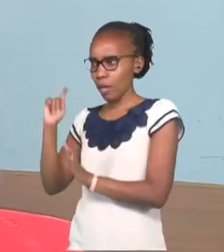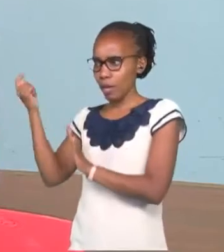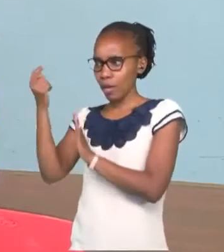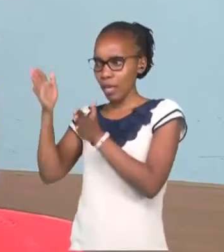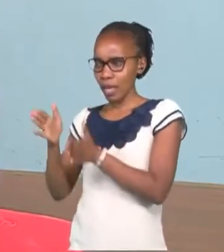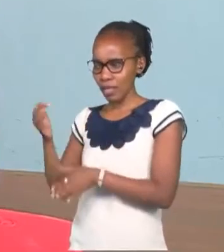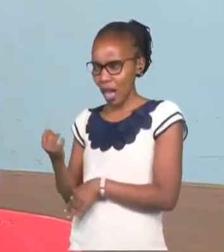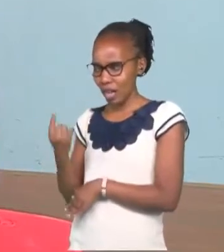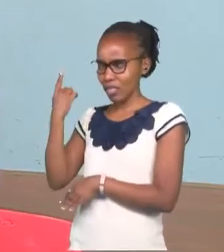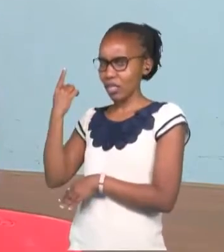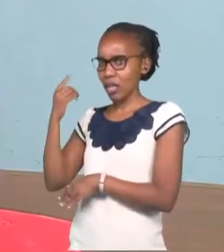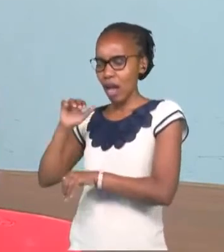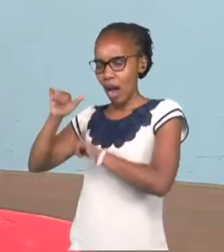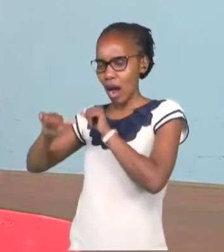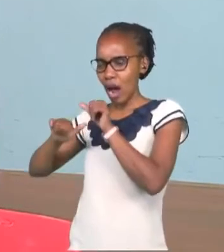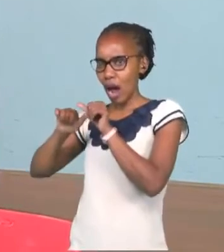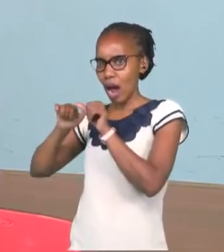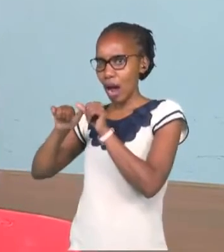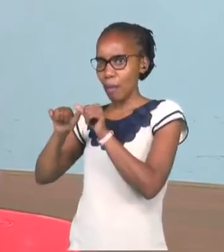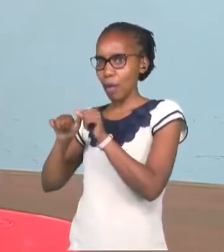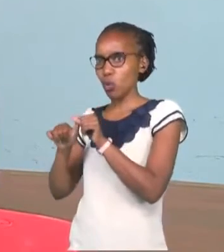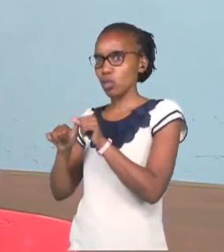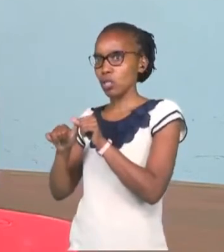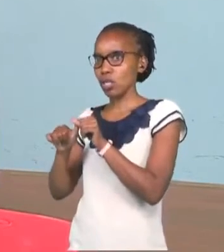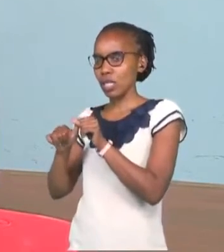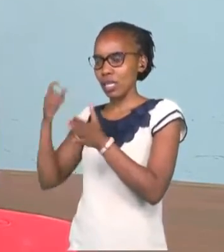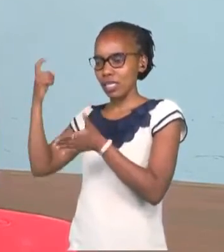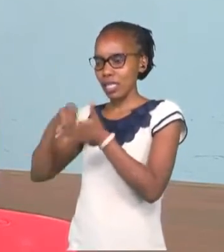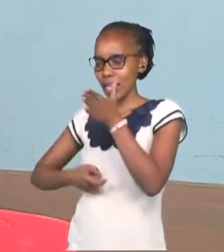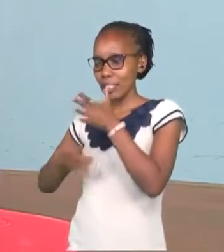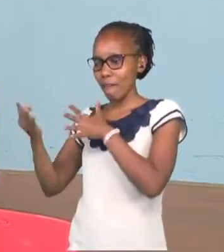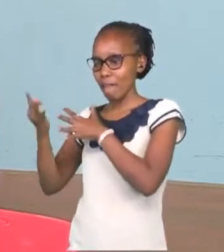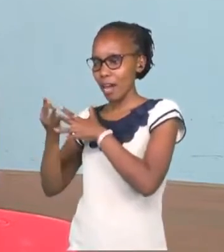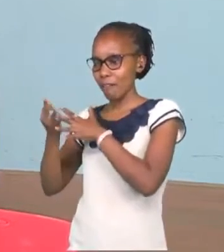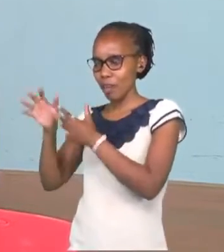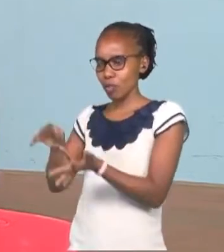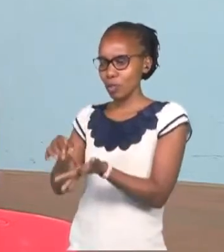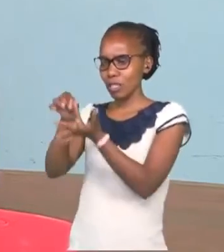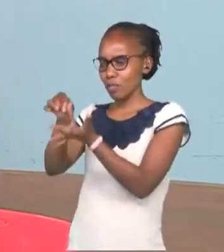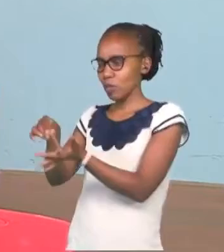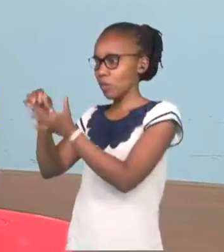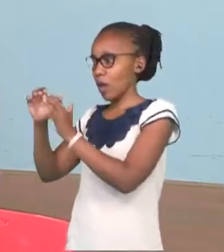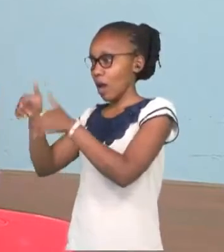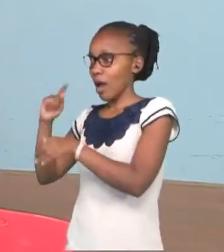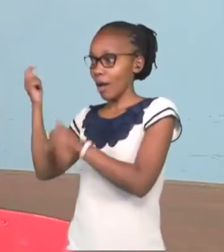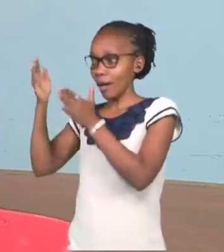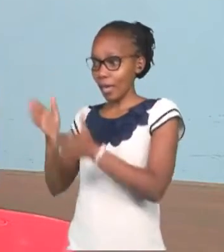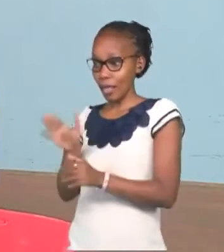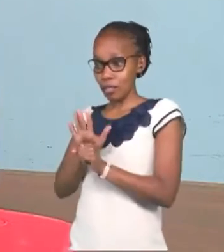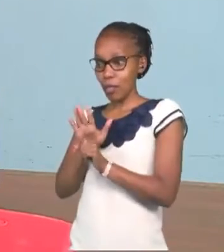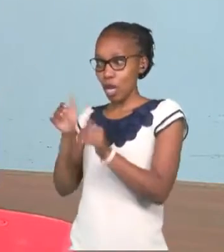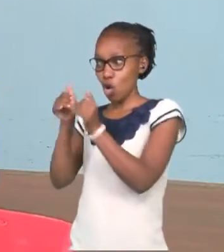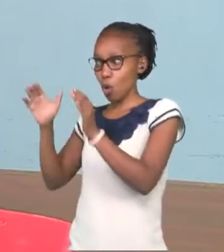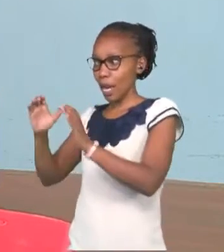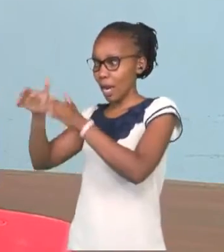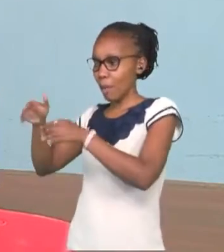really understand what it takes to file returns for the specific companies? You find that many Kenyans have opened companies, but